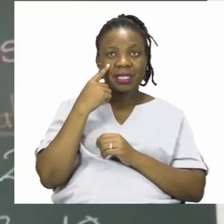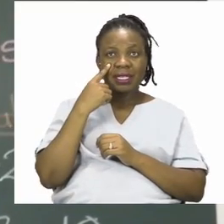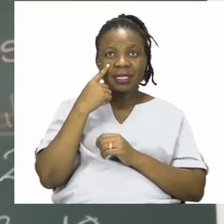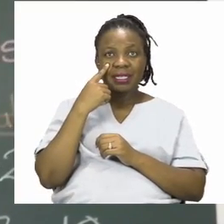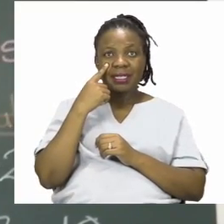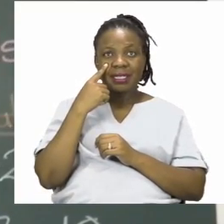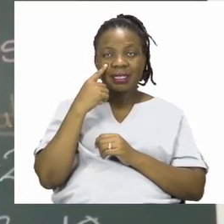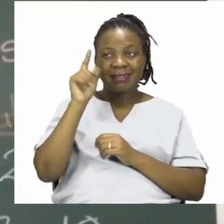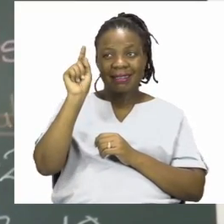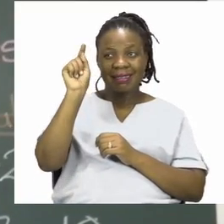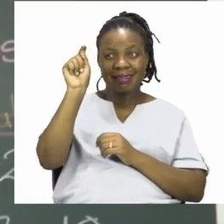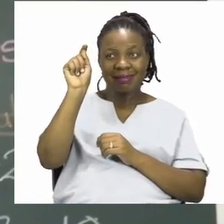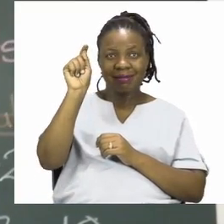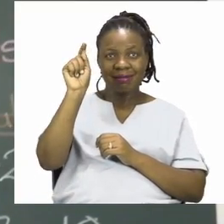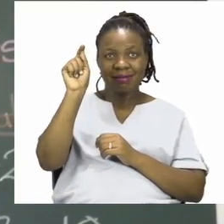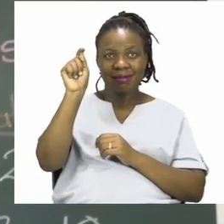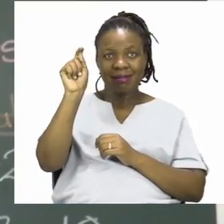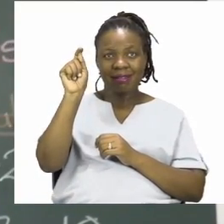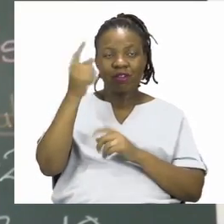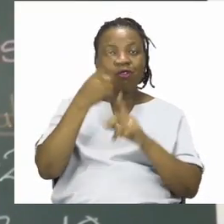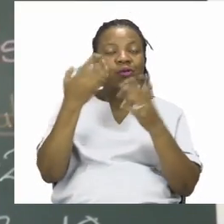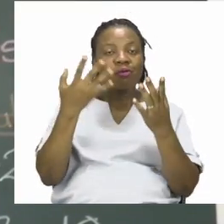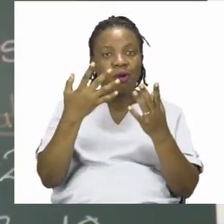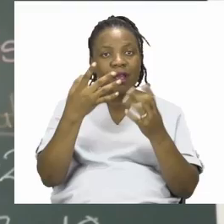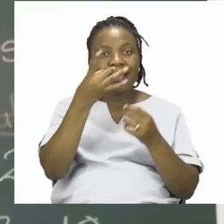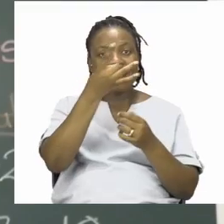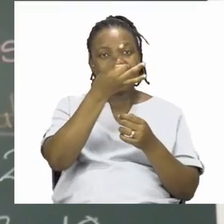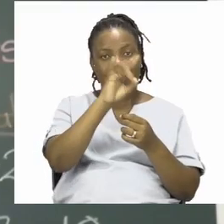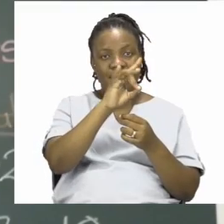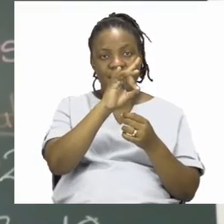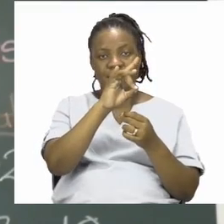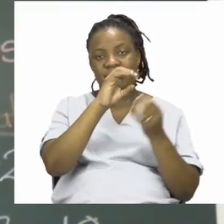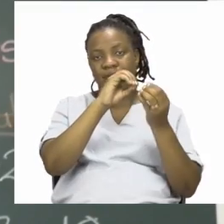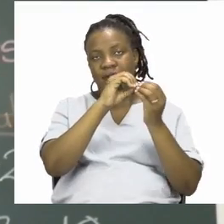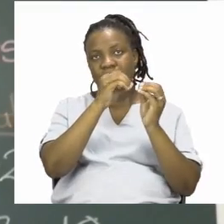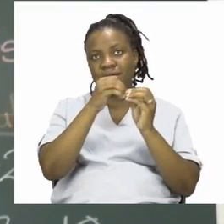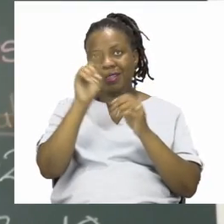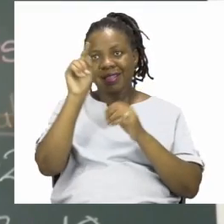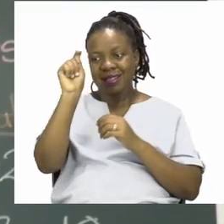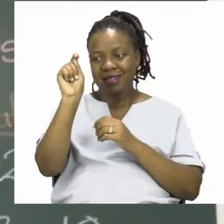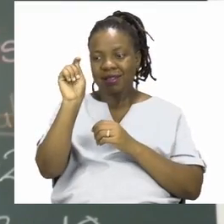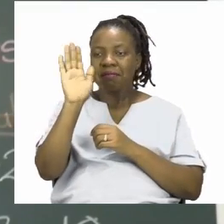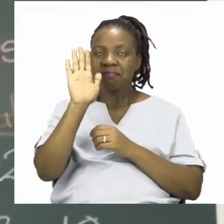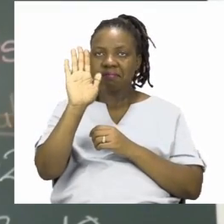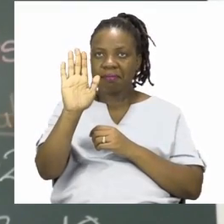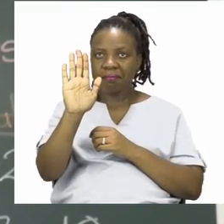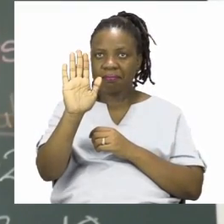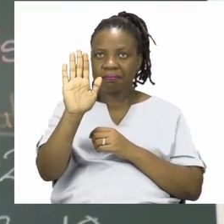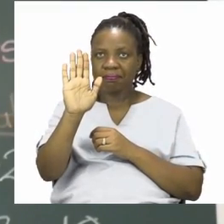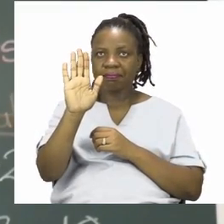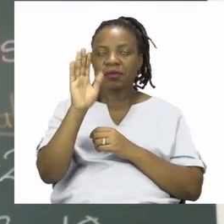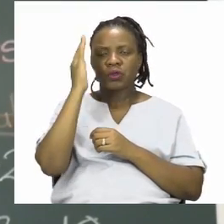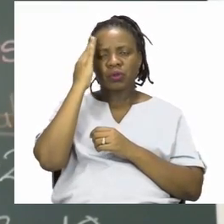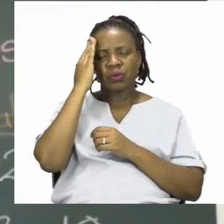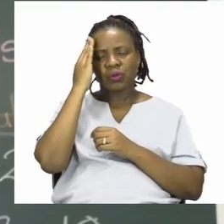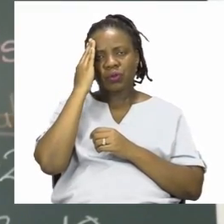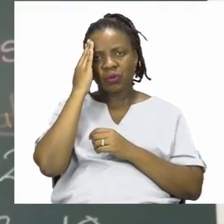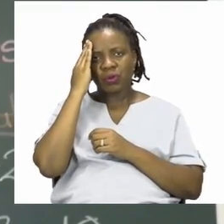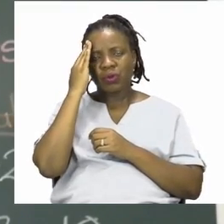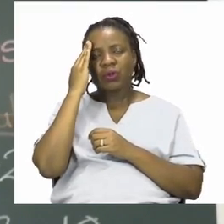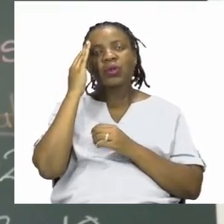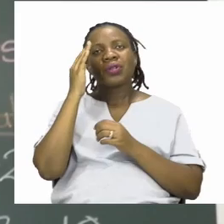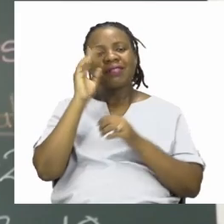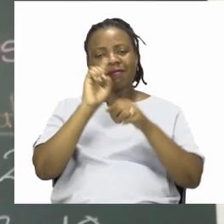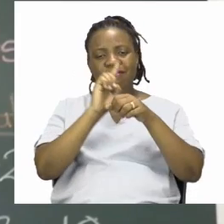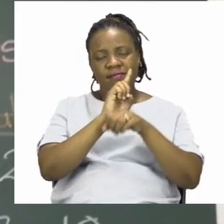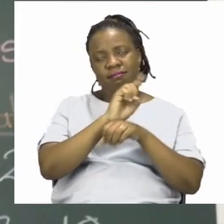8, the T from 8 is already there, and we know that the first letter for number 12